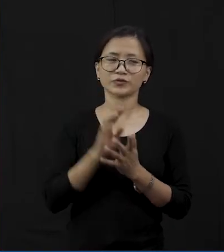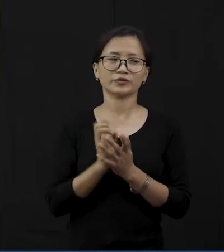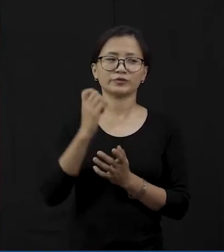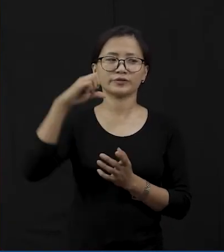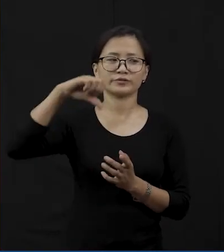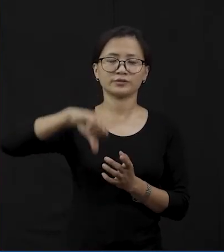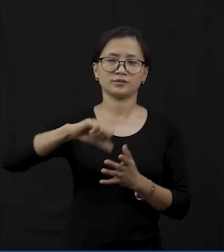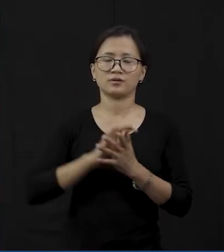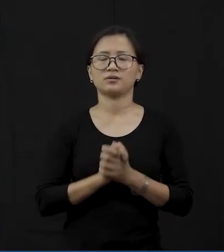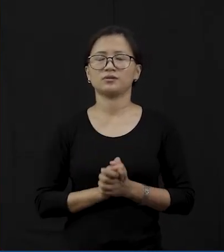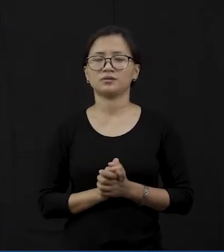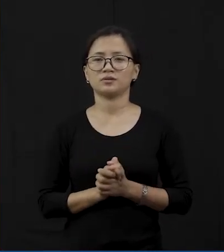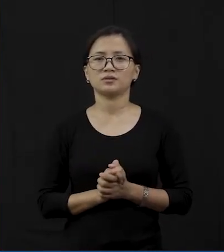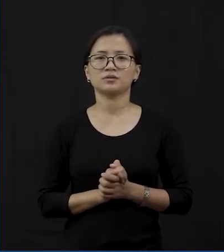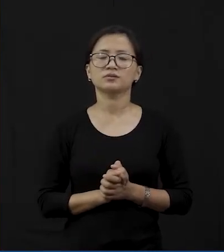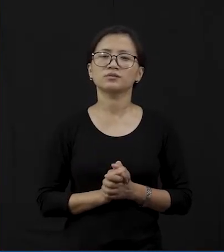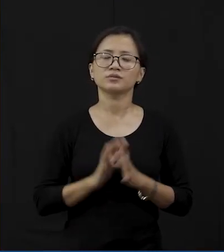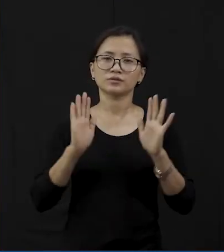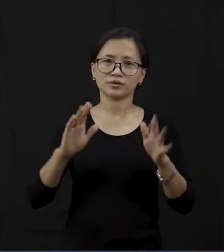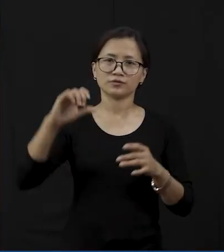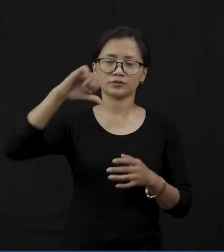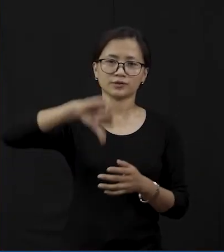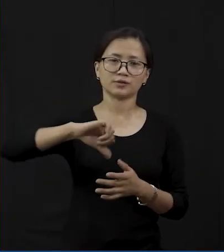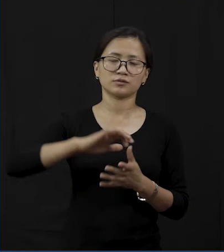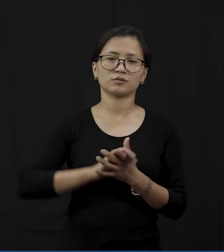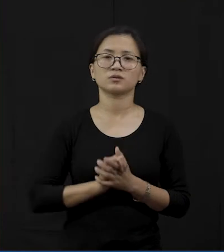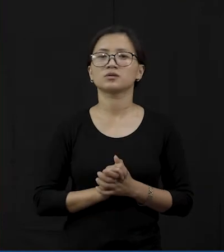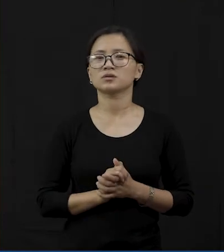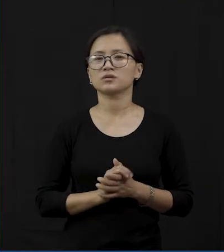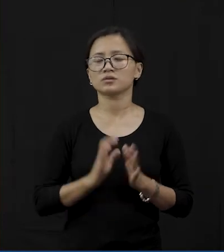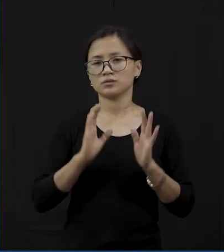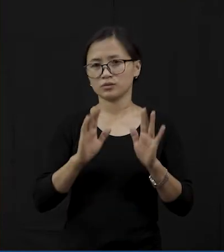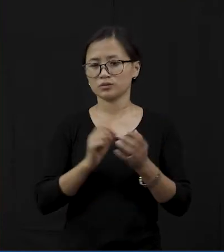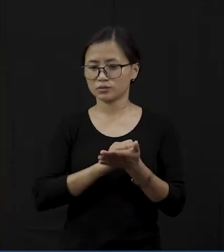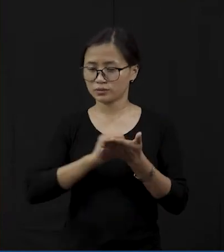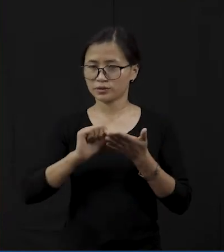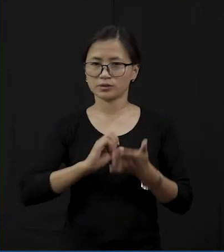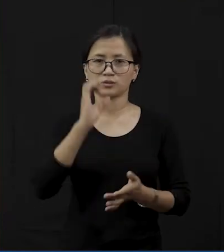Here you have 9. So you write it as O.